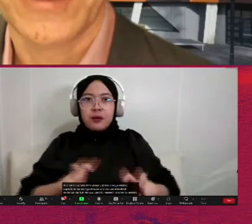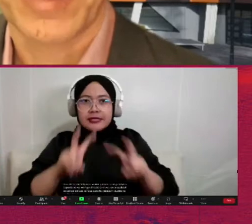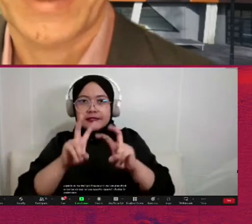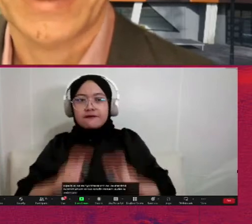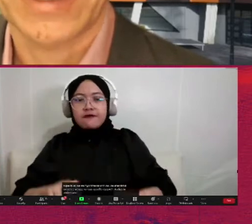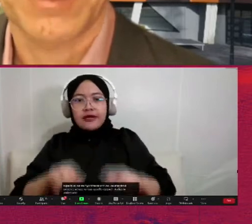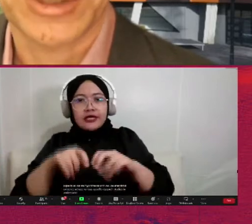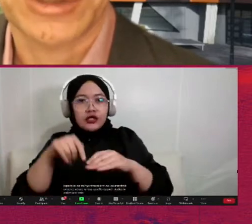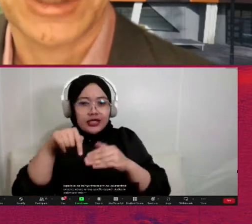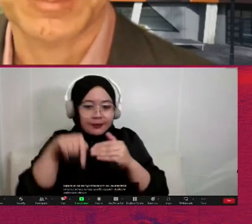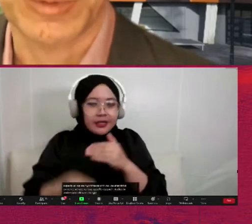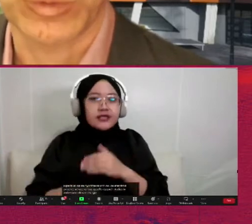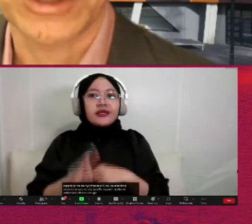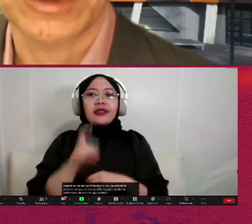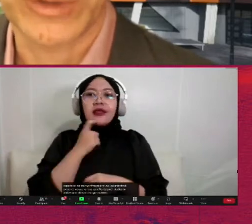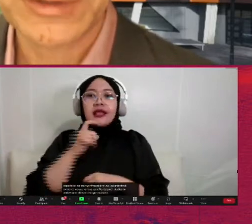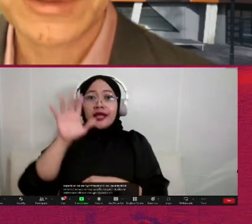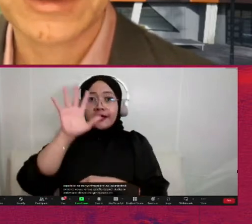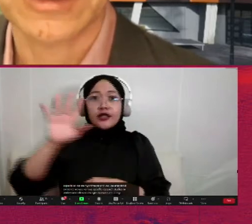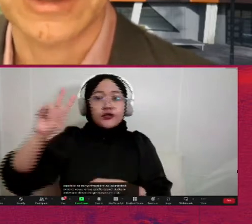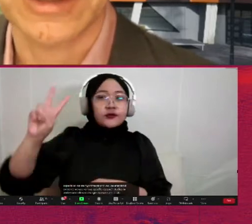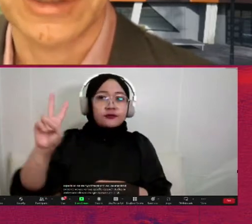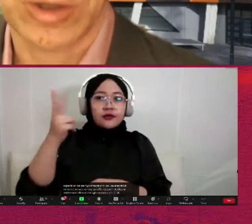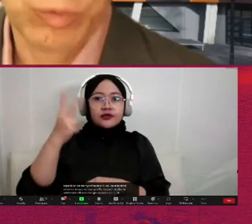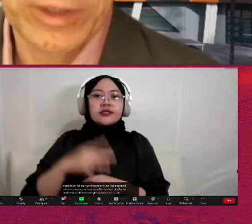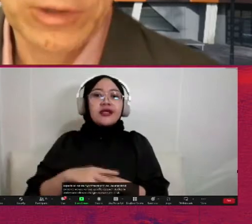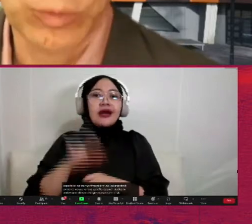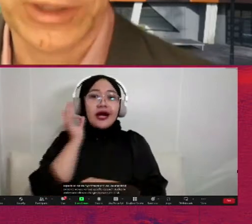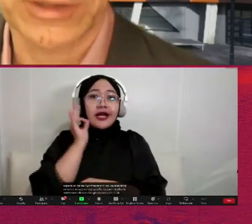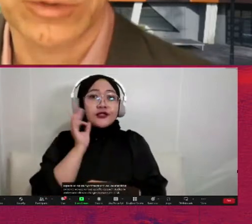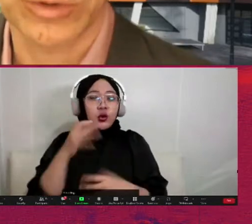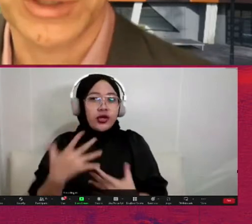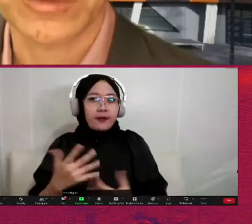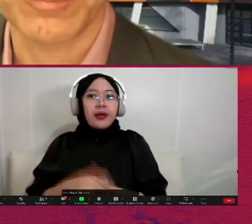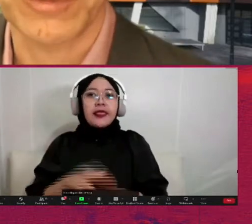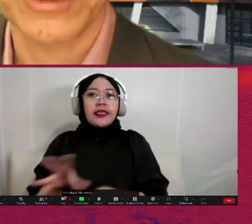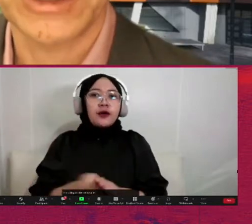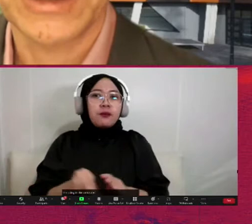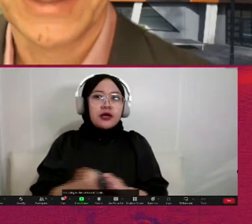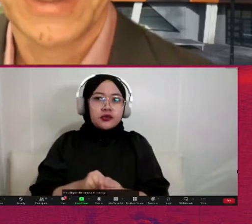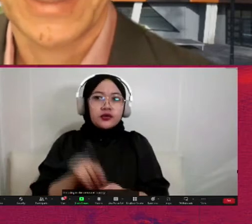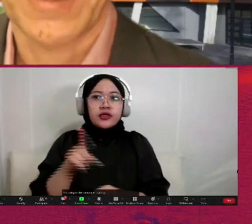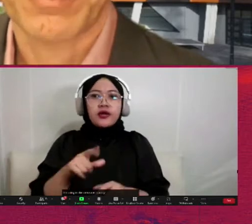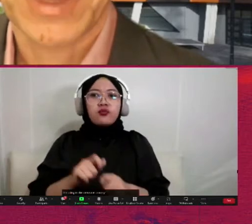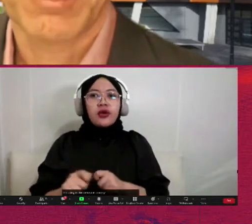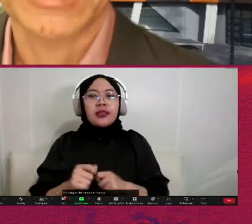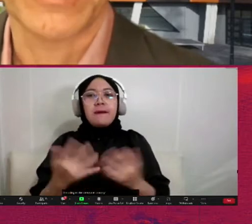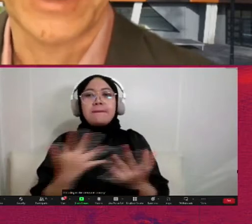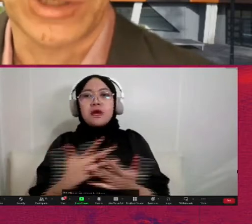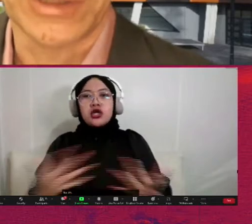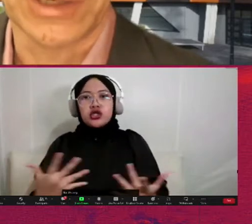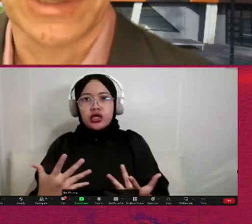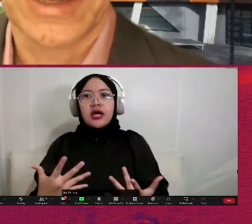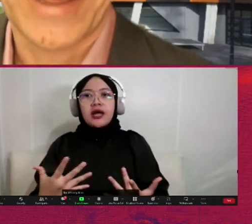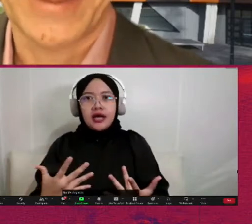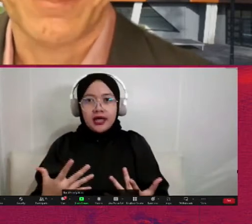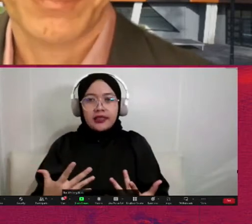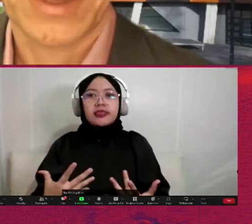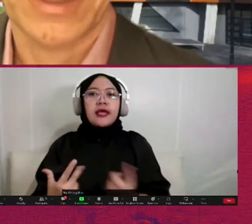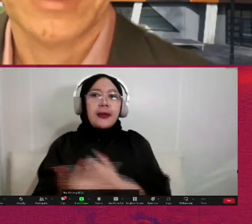understand climate change exposure and risk, including in the context of poverty, but there's very